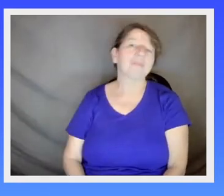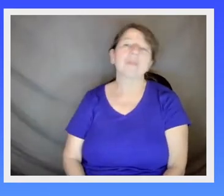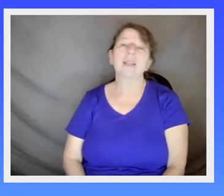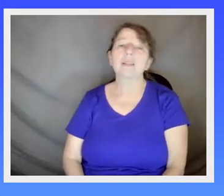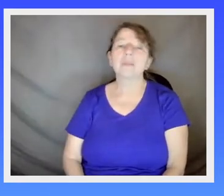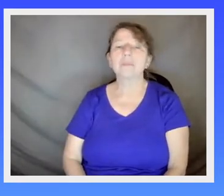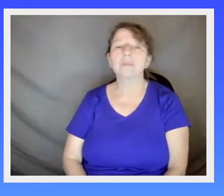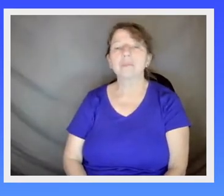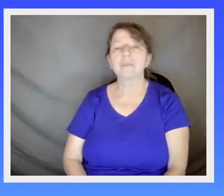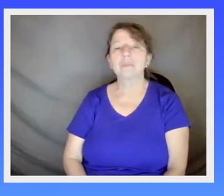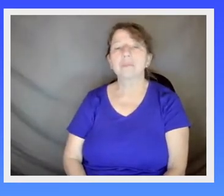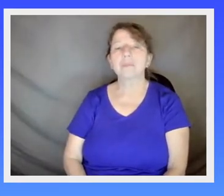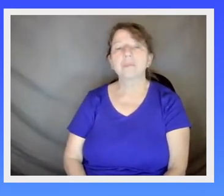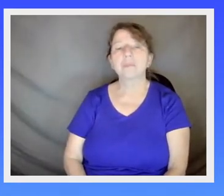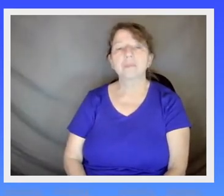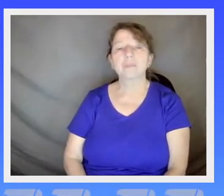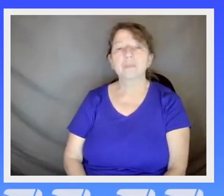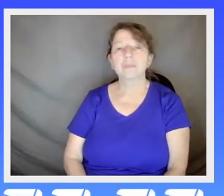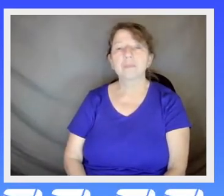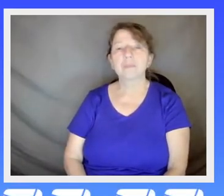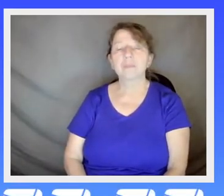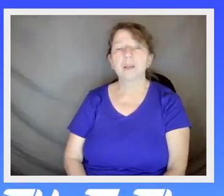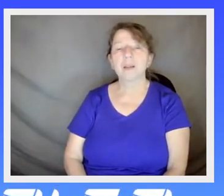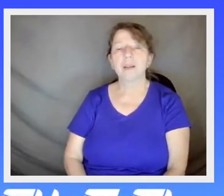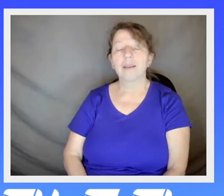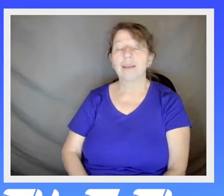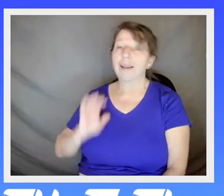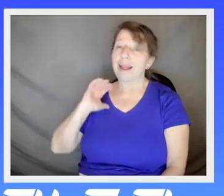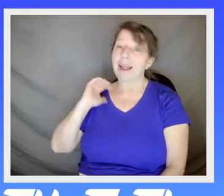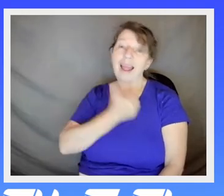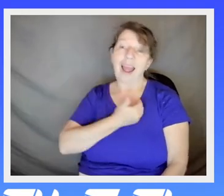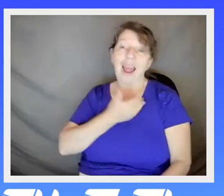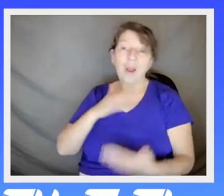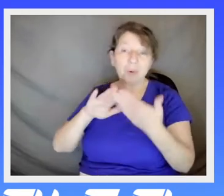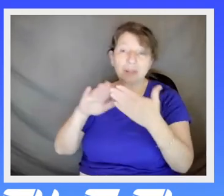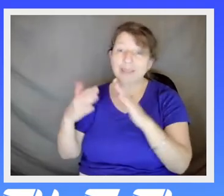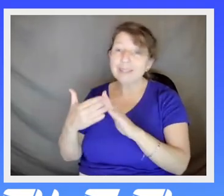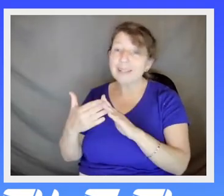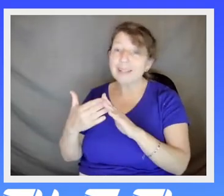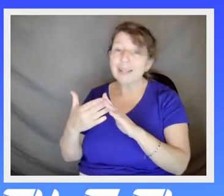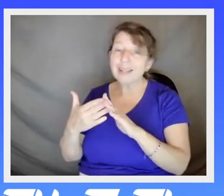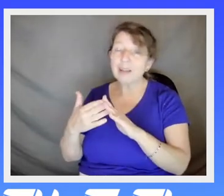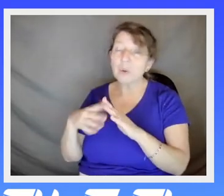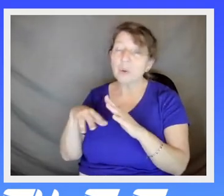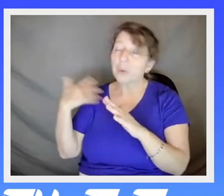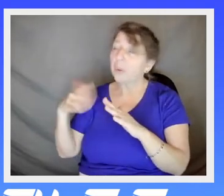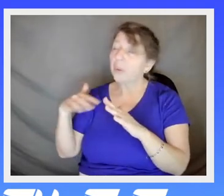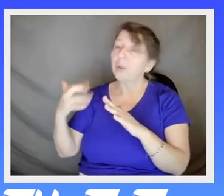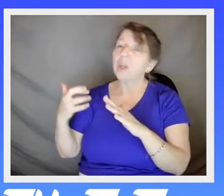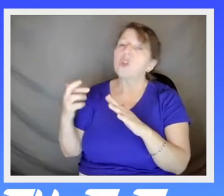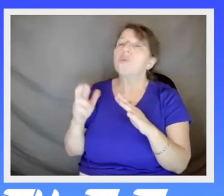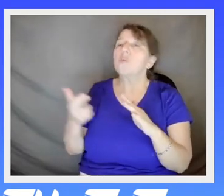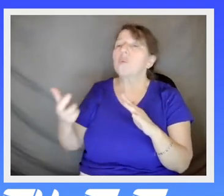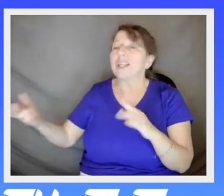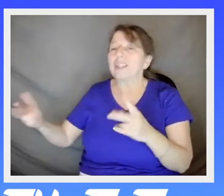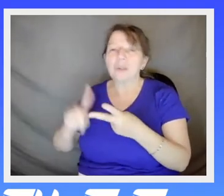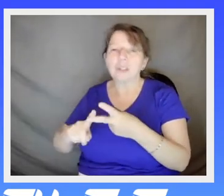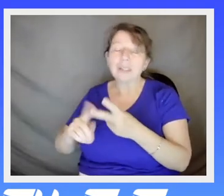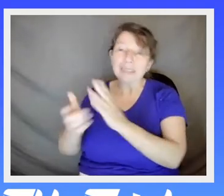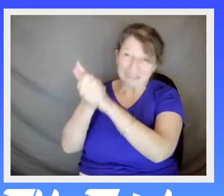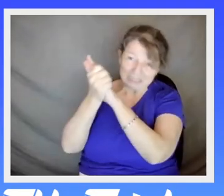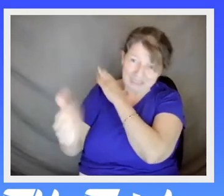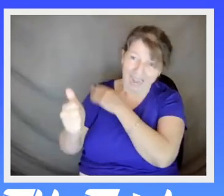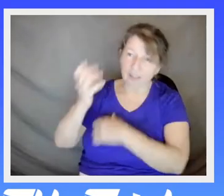Thank you. We have a city that is flowing with resources, flowing with talent